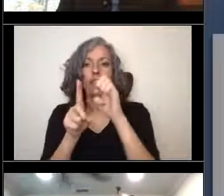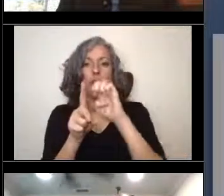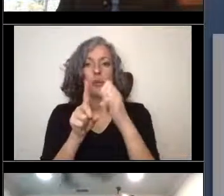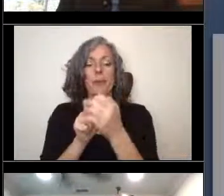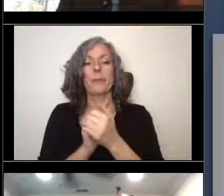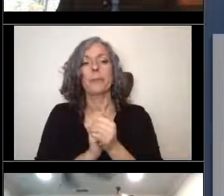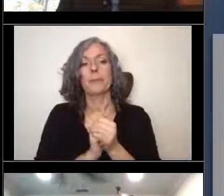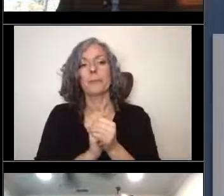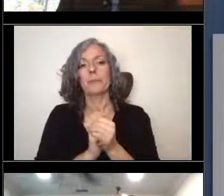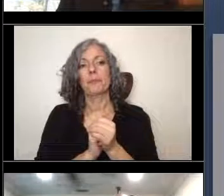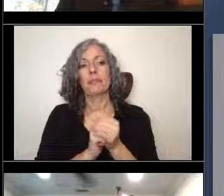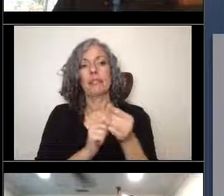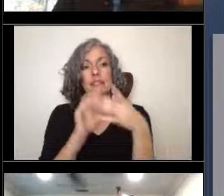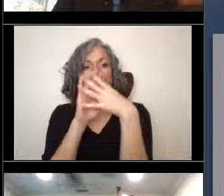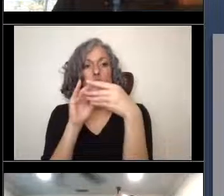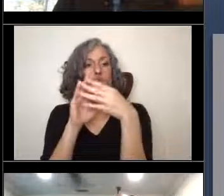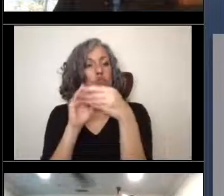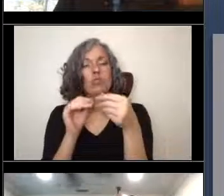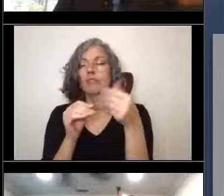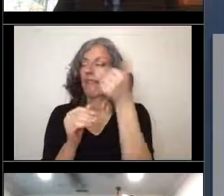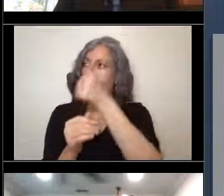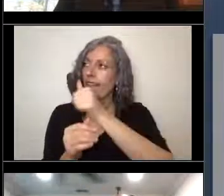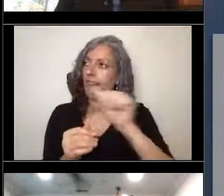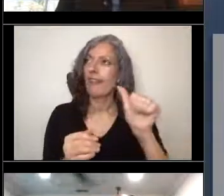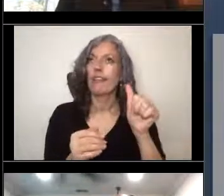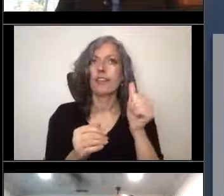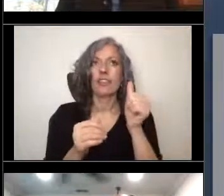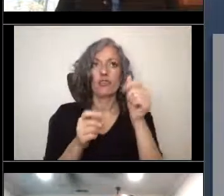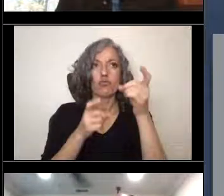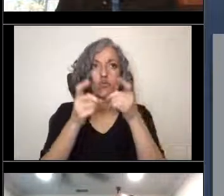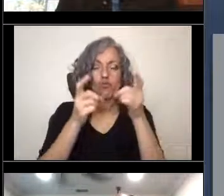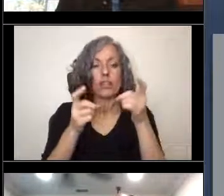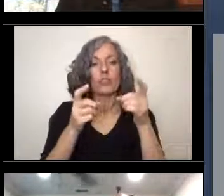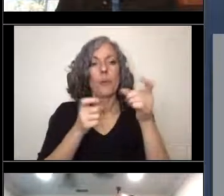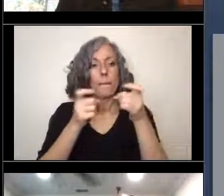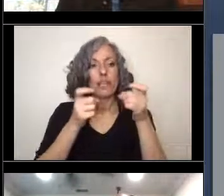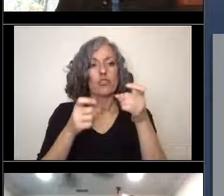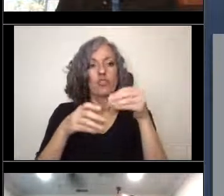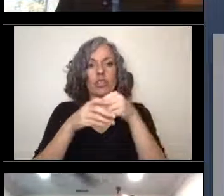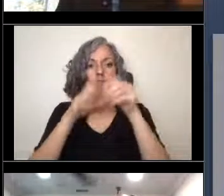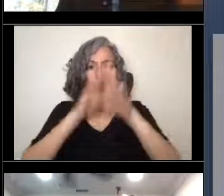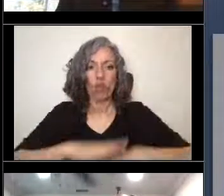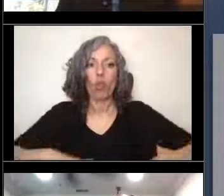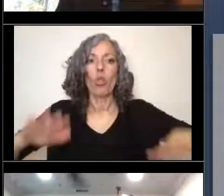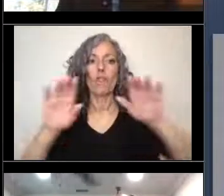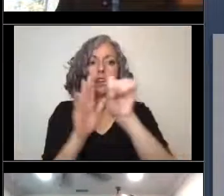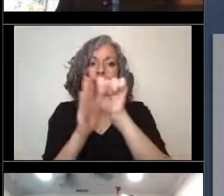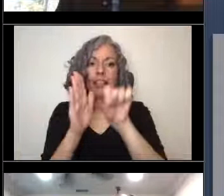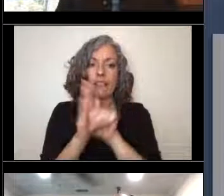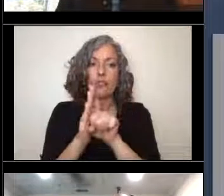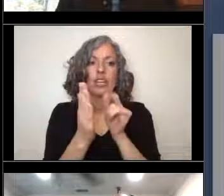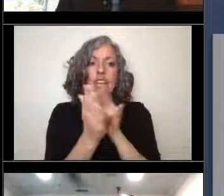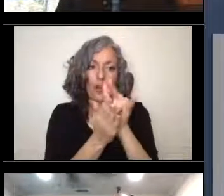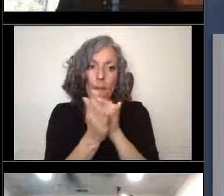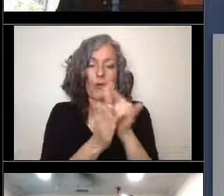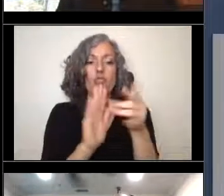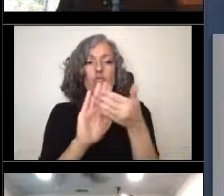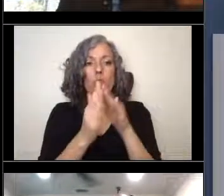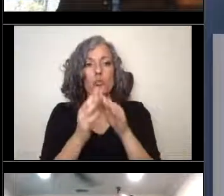These types of stories can be told by every other airport director and manager in all areas of California, from airports and communities of all